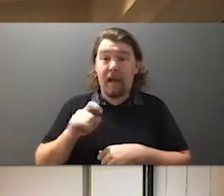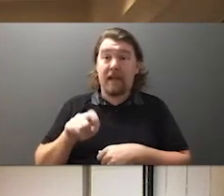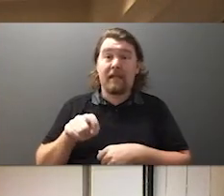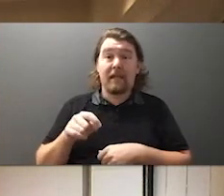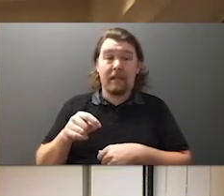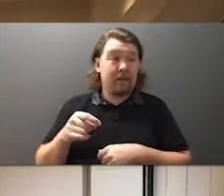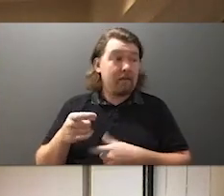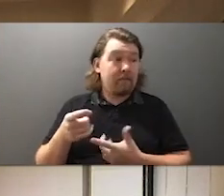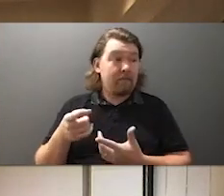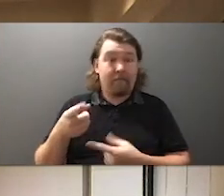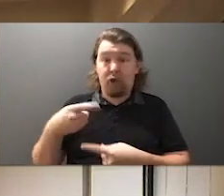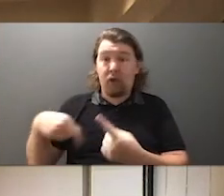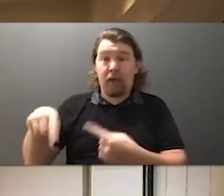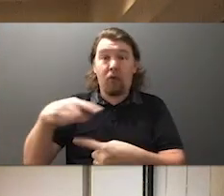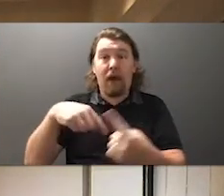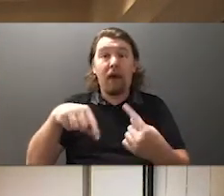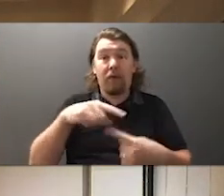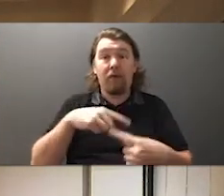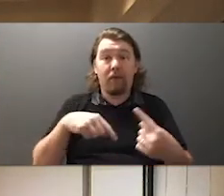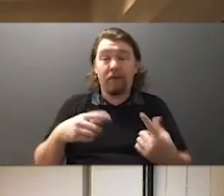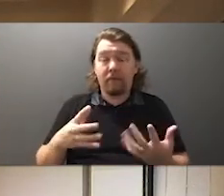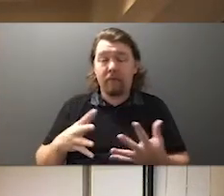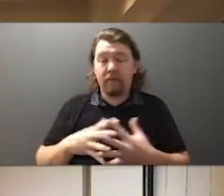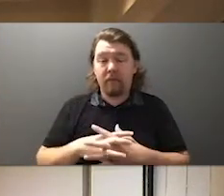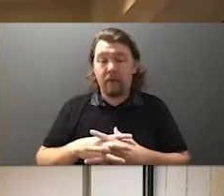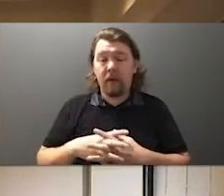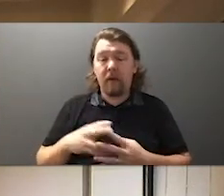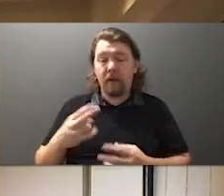and I needed to get around,